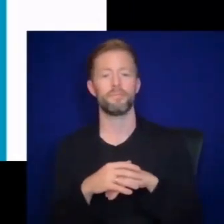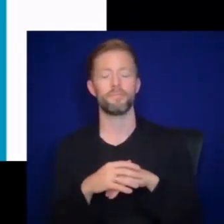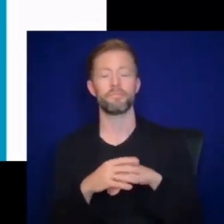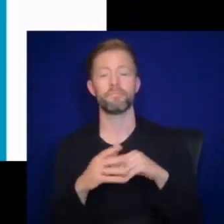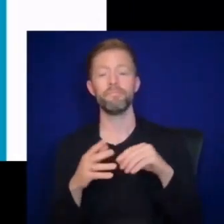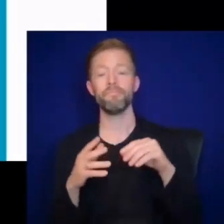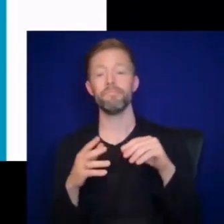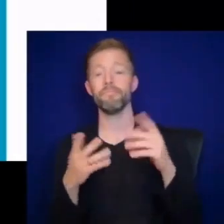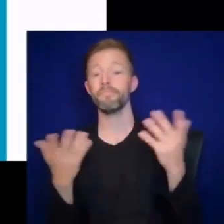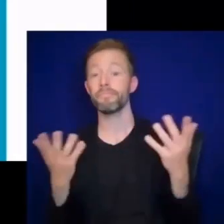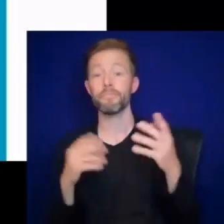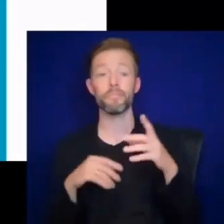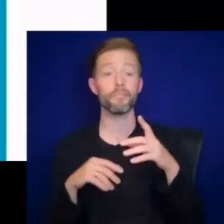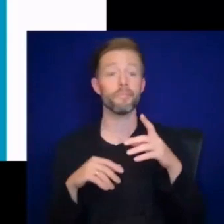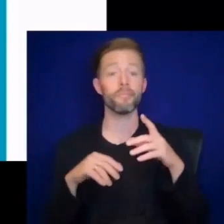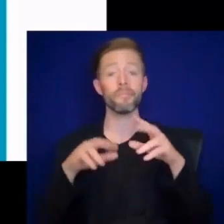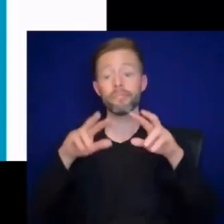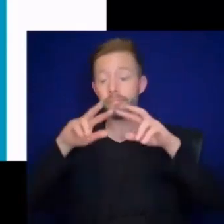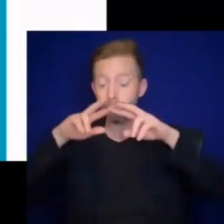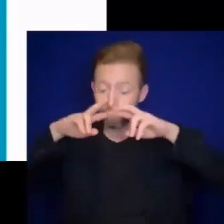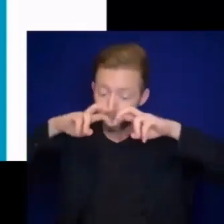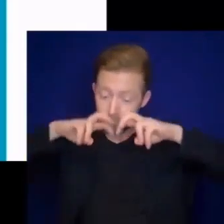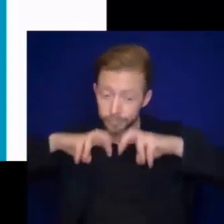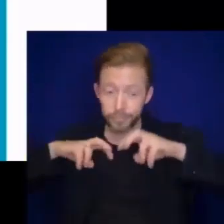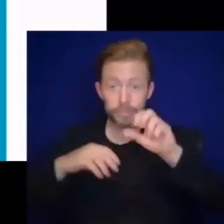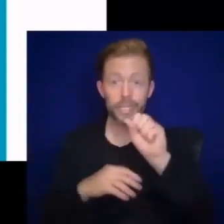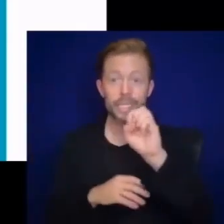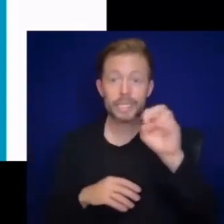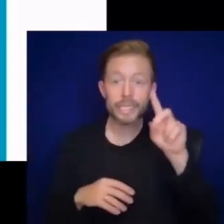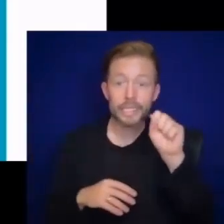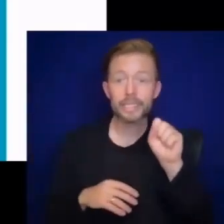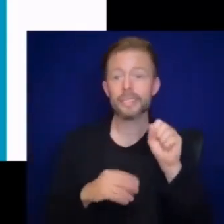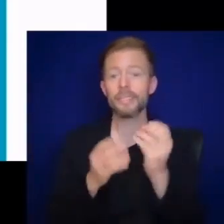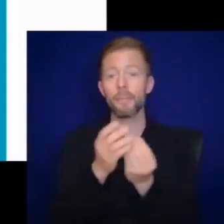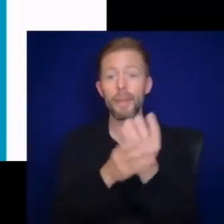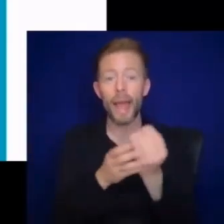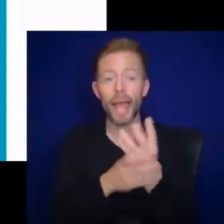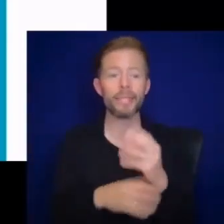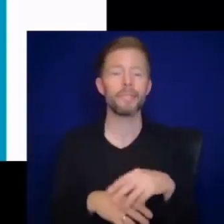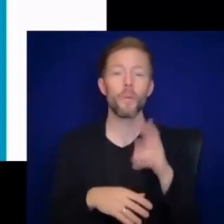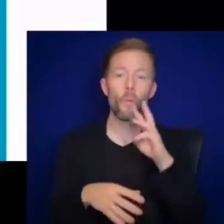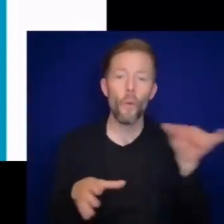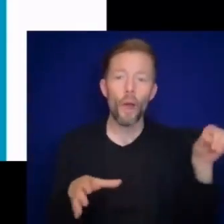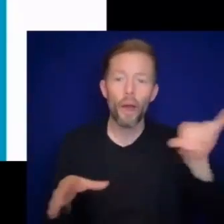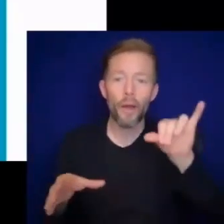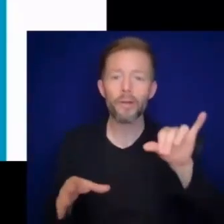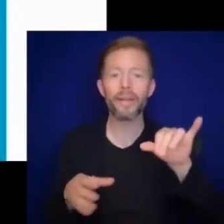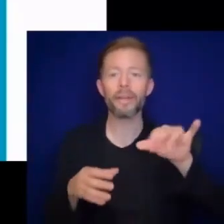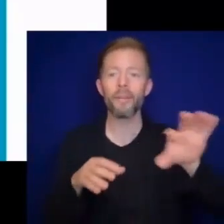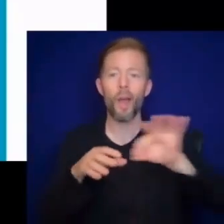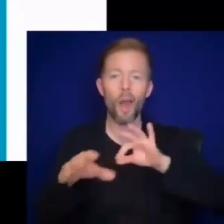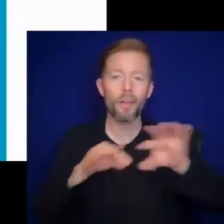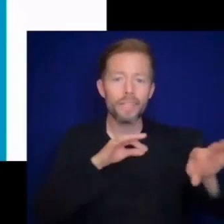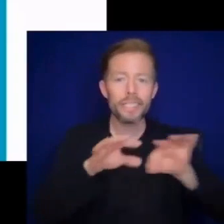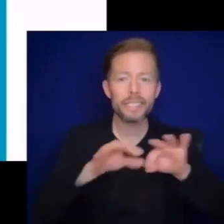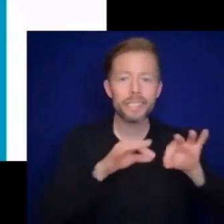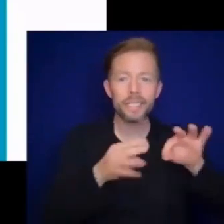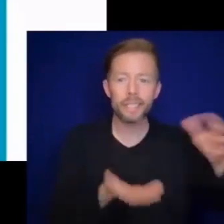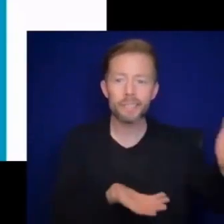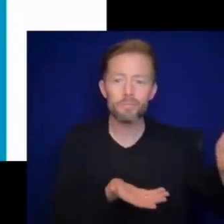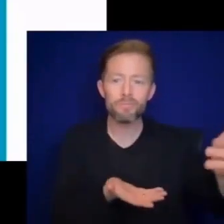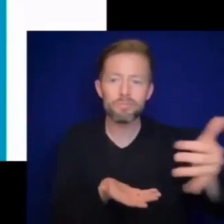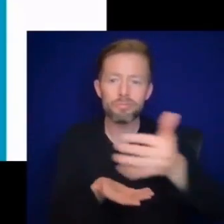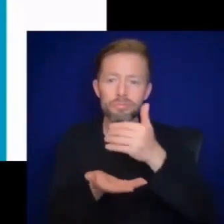either examining parts of seeds, plants, watering and harvesting, and when